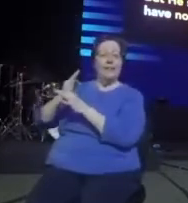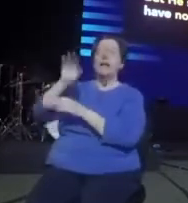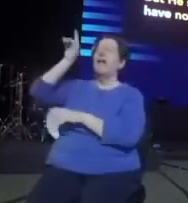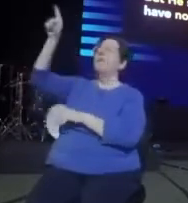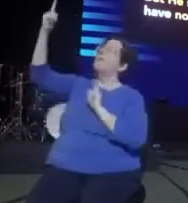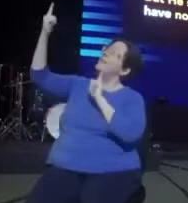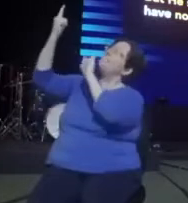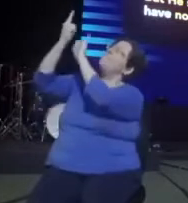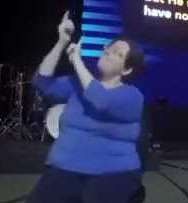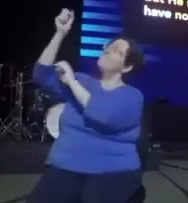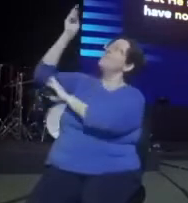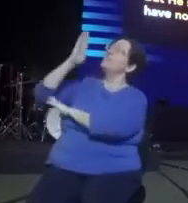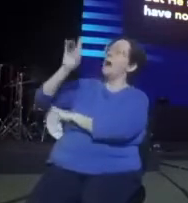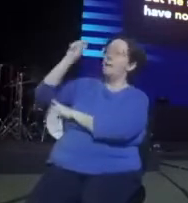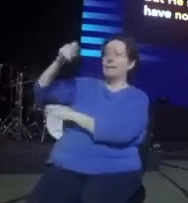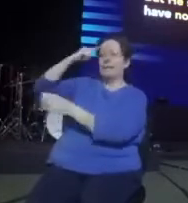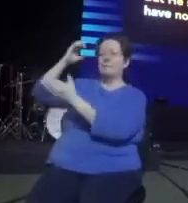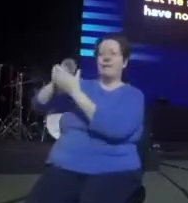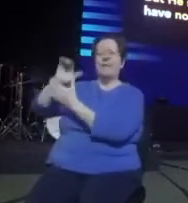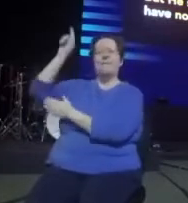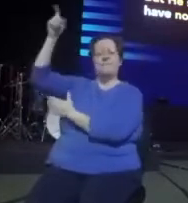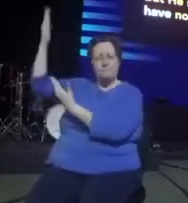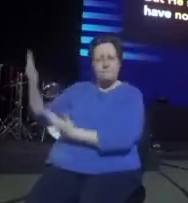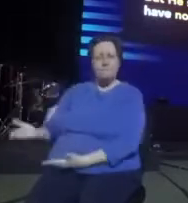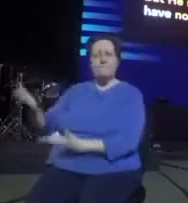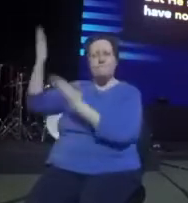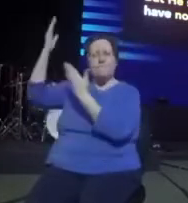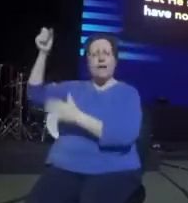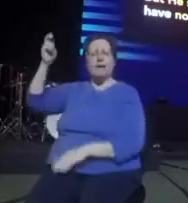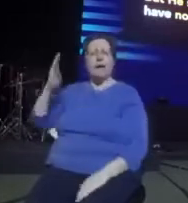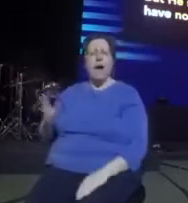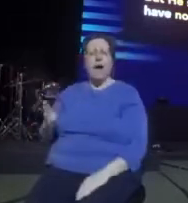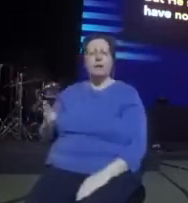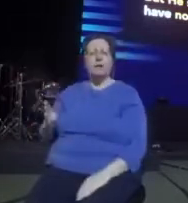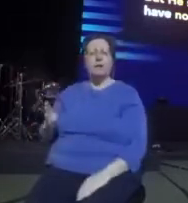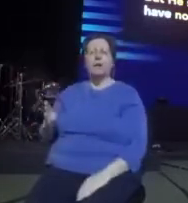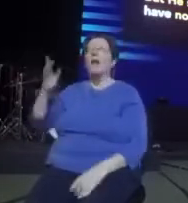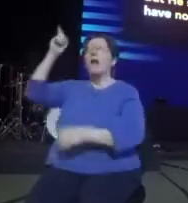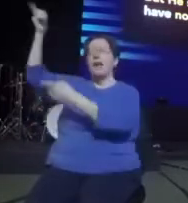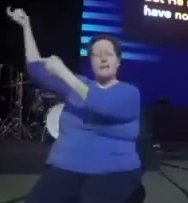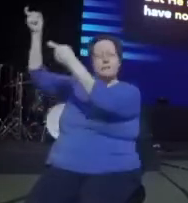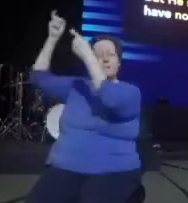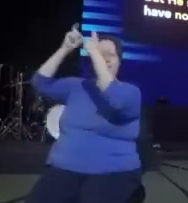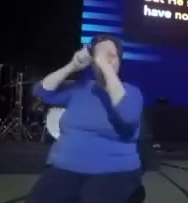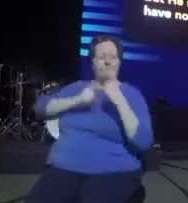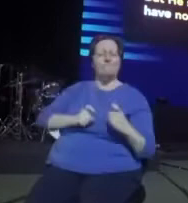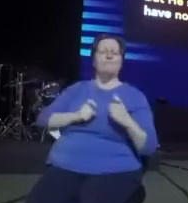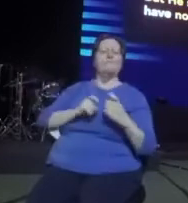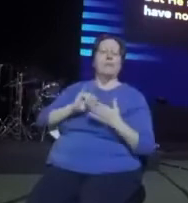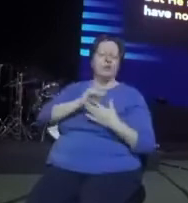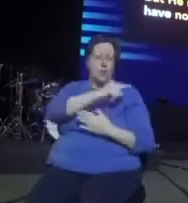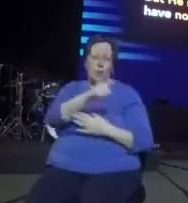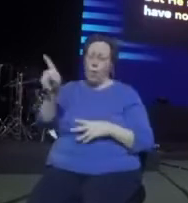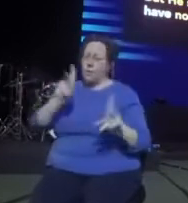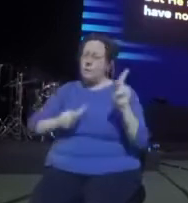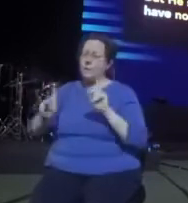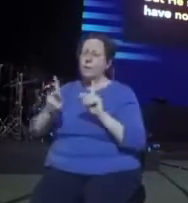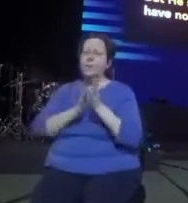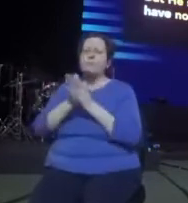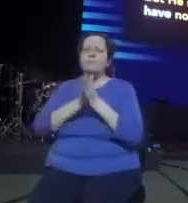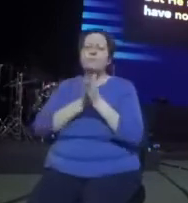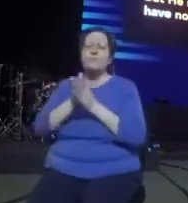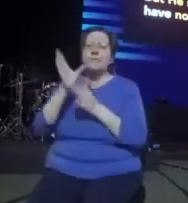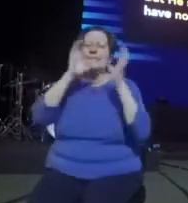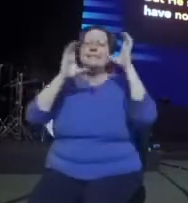to God must believe that he is what? God. And he is a rewarder of those who diligently do what? Seek